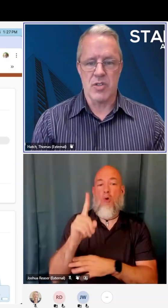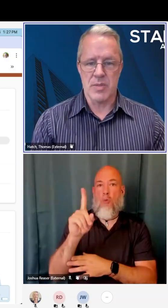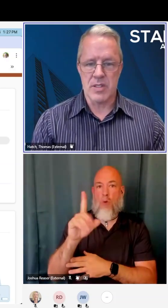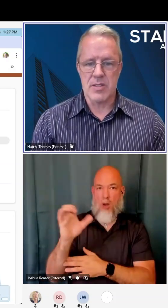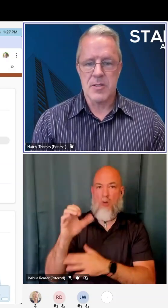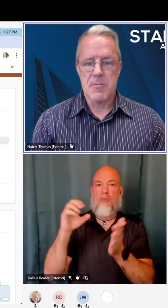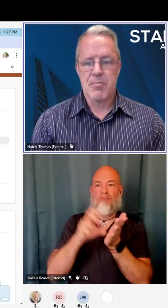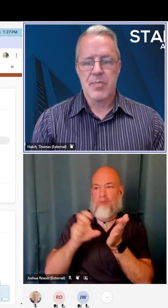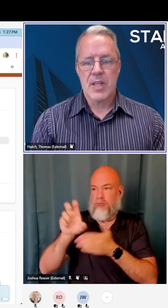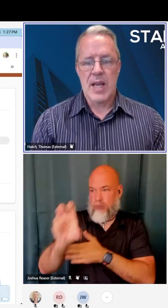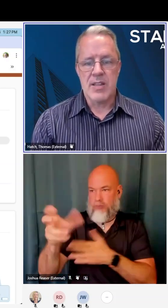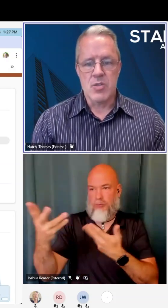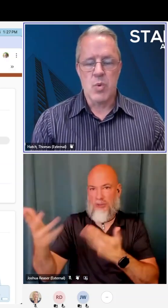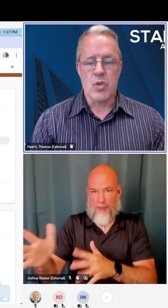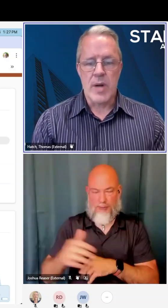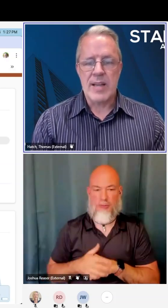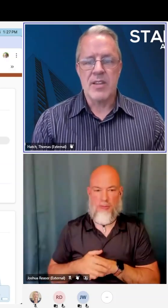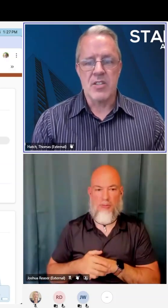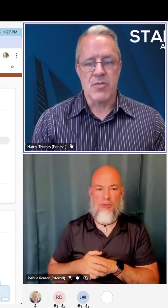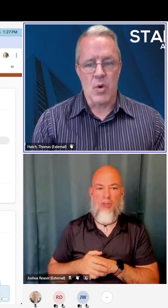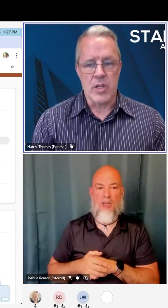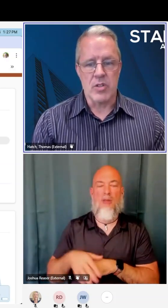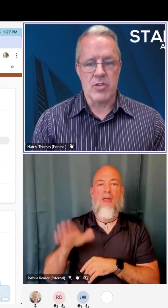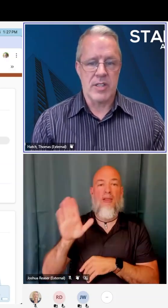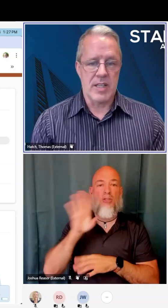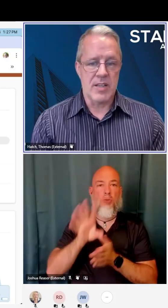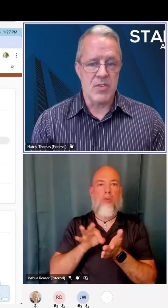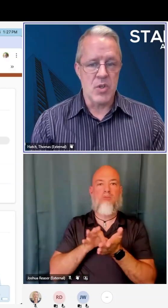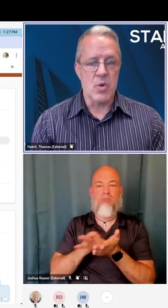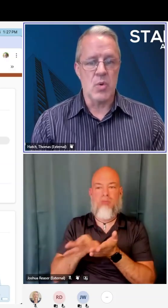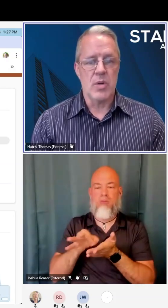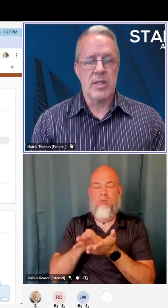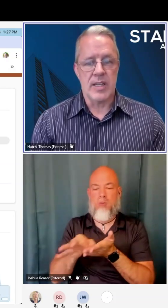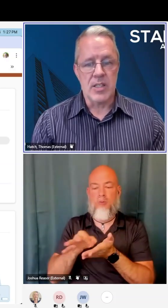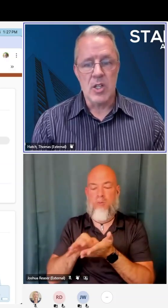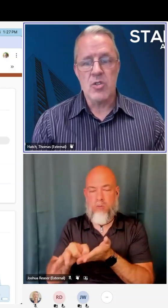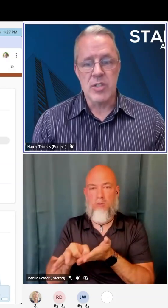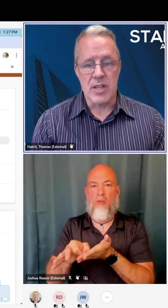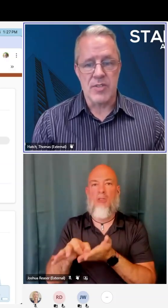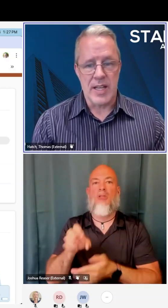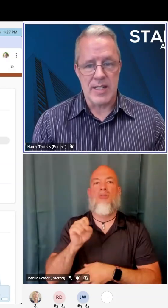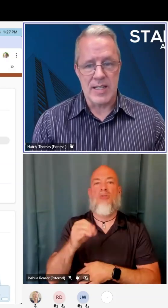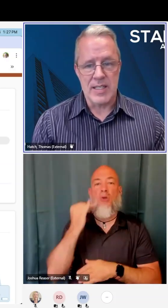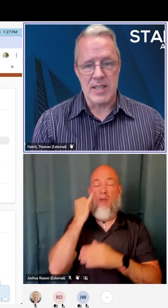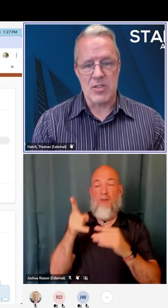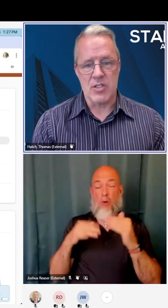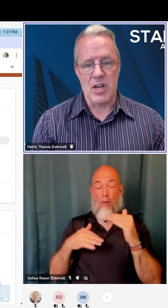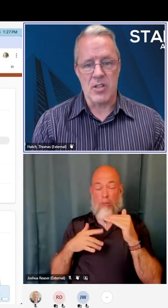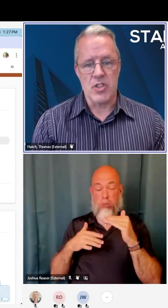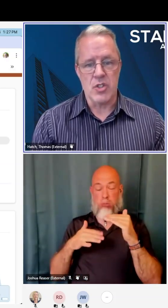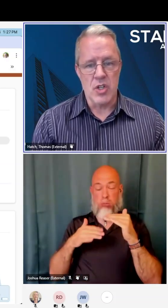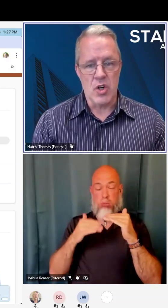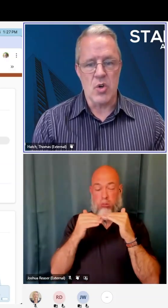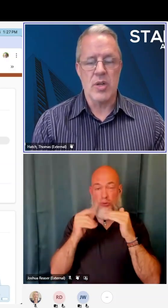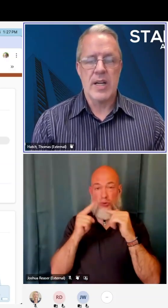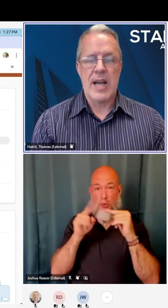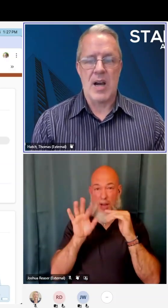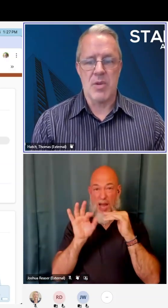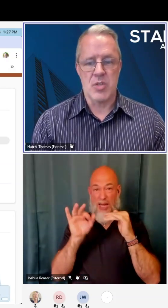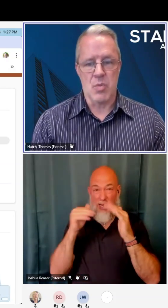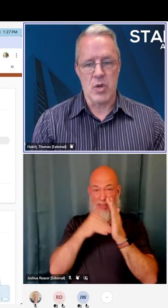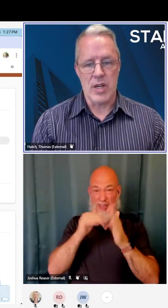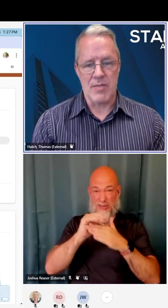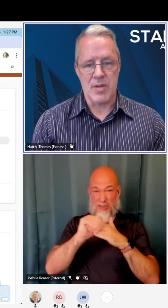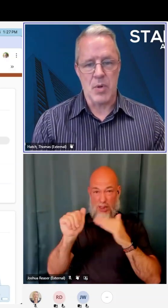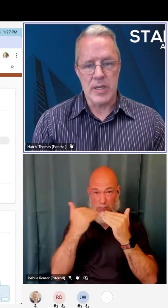$19,000 contributed. And this will track this for you so that if you get close enough to that $19,000, you know